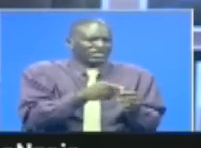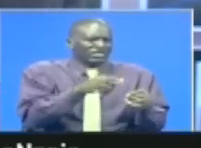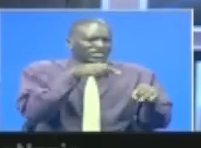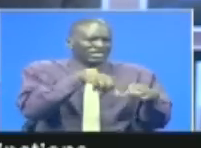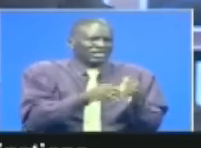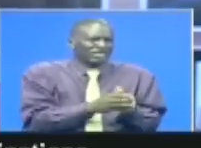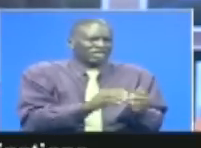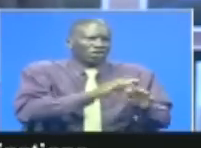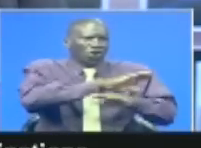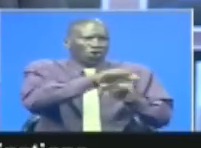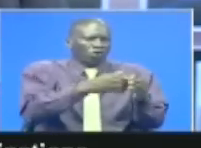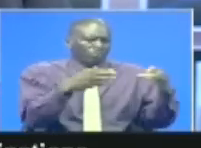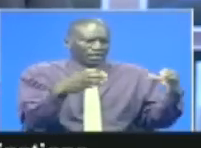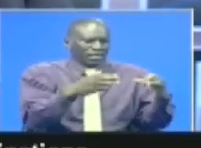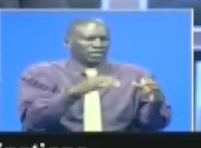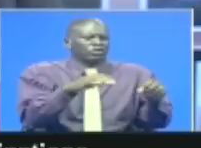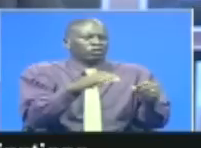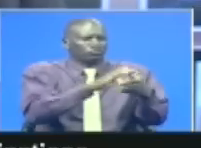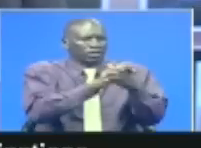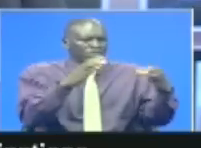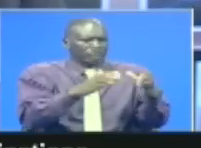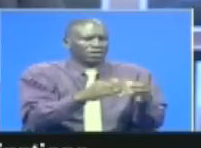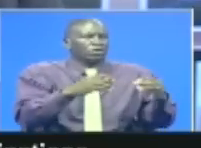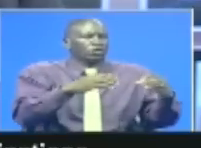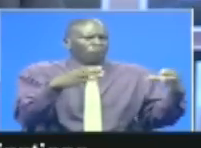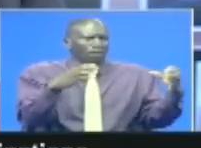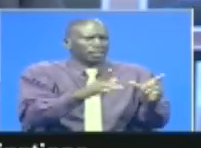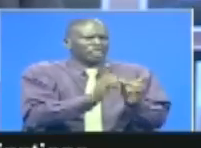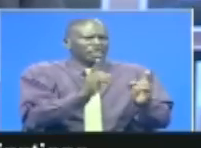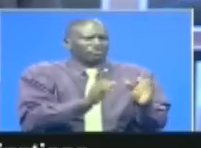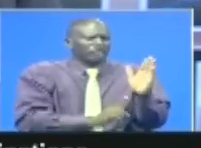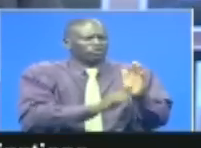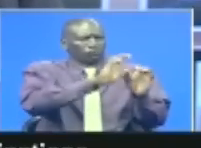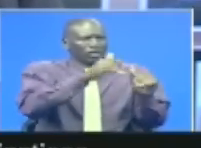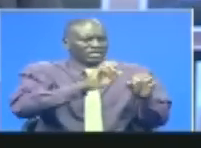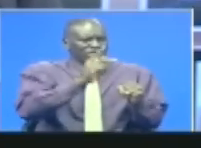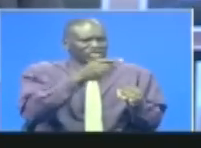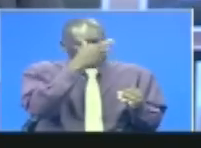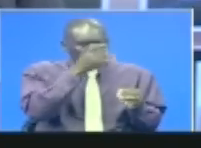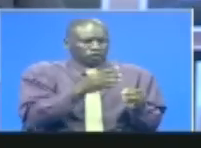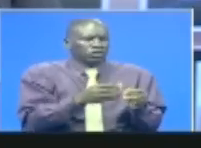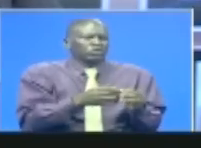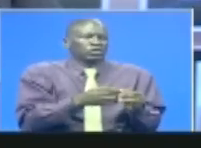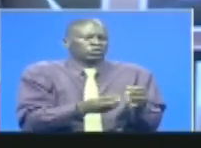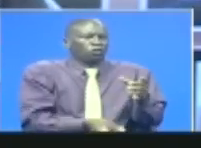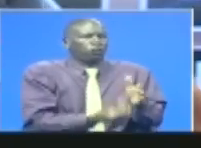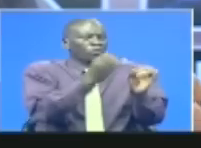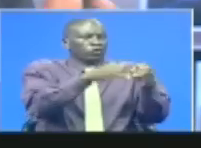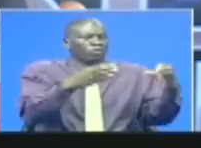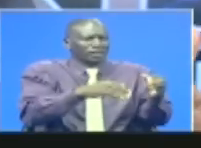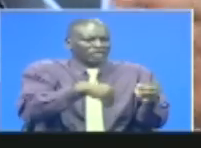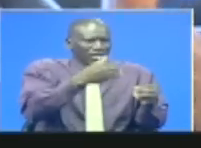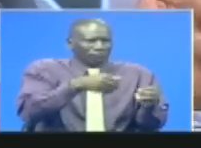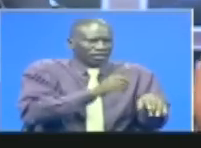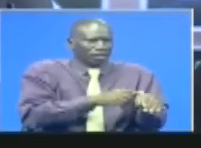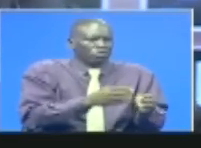The entire party. Parties don't develop very well in Kenya because we form new parties every now and then. And I was hoping that